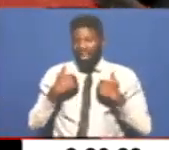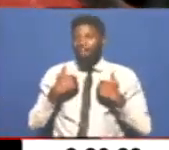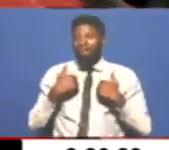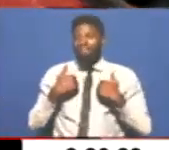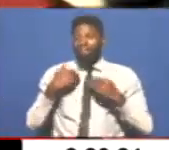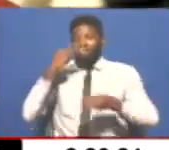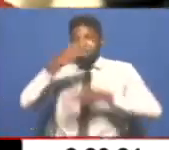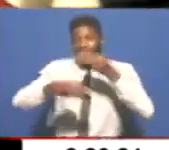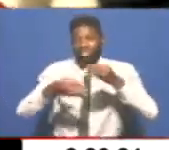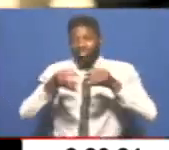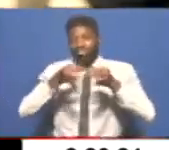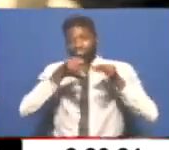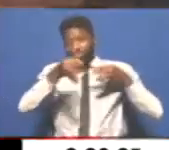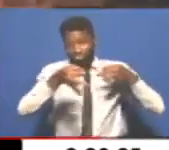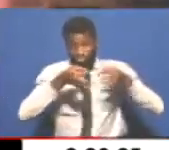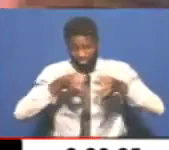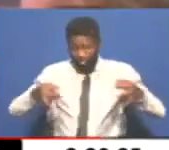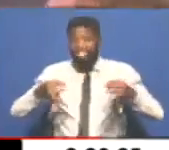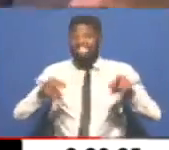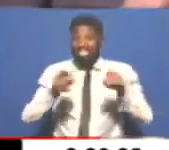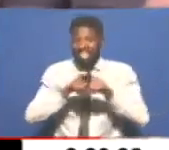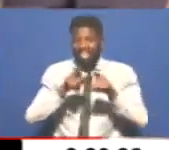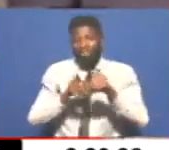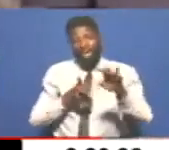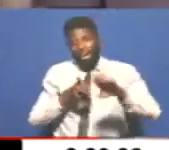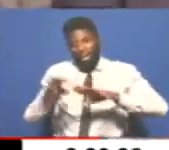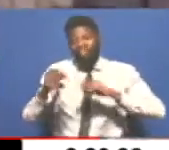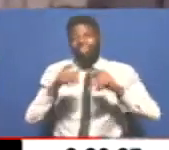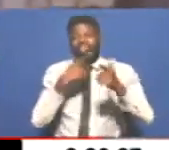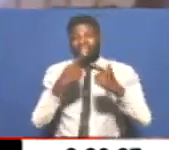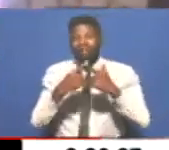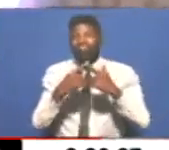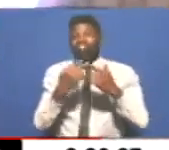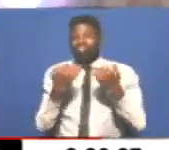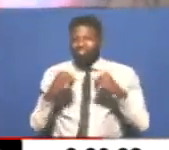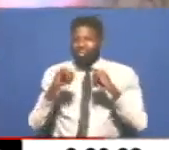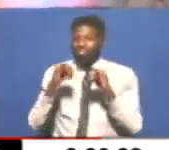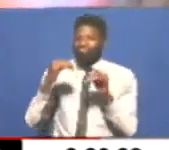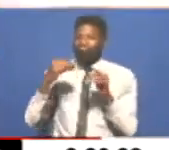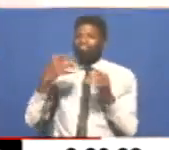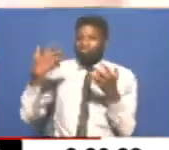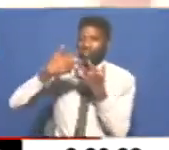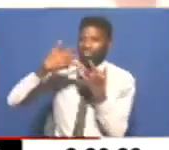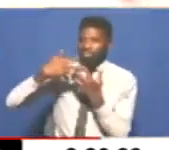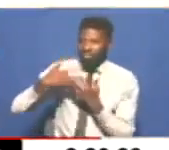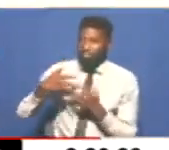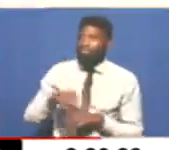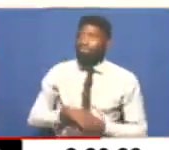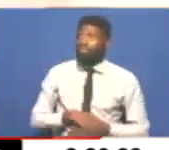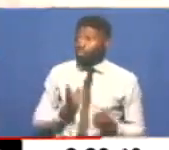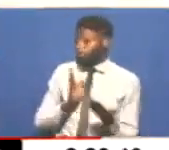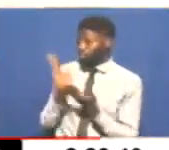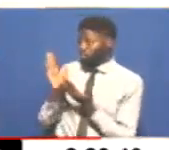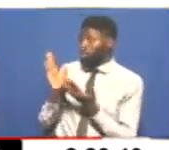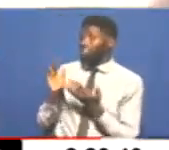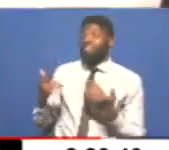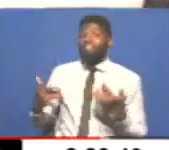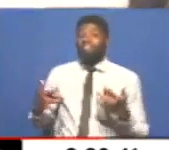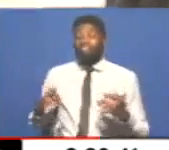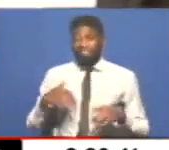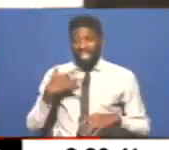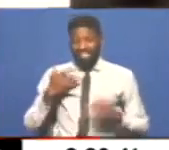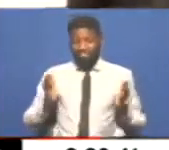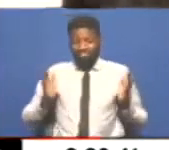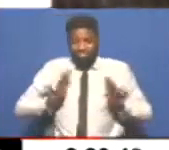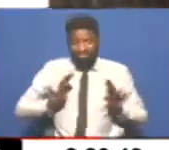they start stitching. After stitching, we do the fitting. Once a client is satisfied after the fitting process, the tailors get back to the finishing and the suit